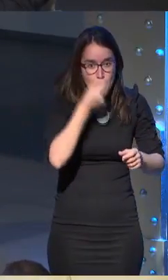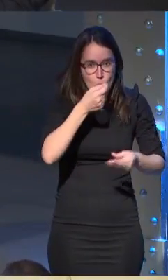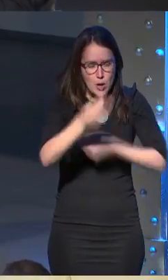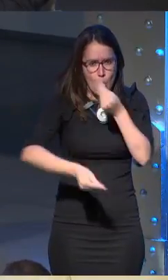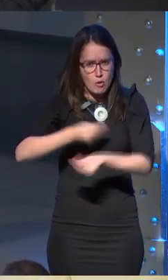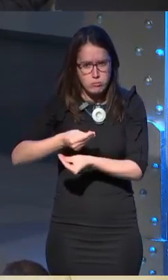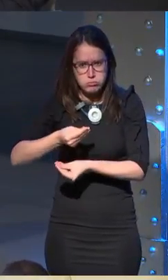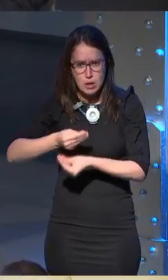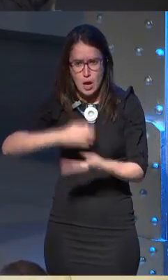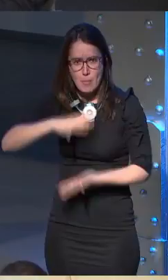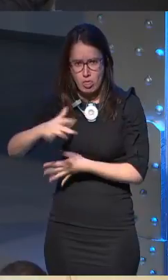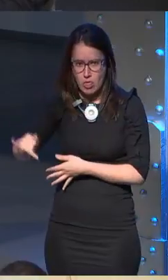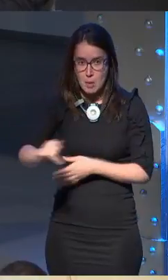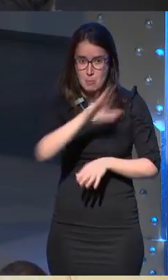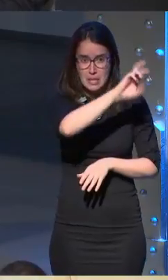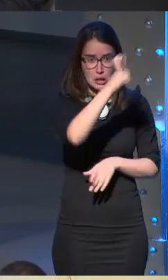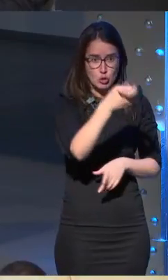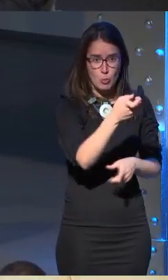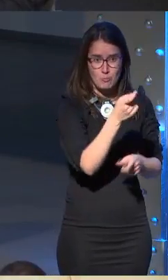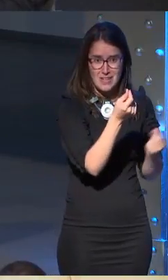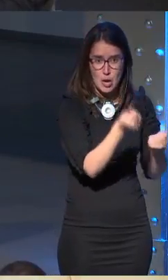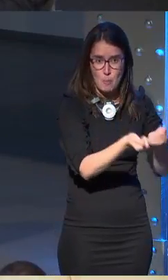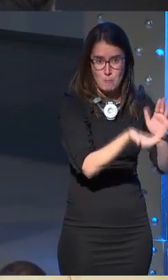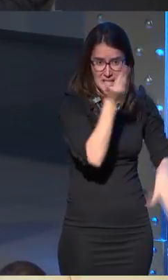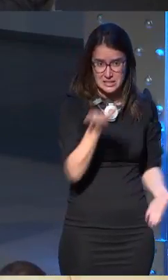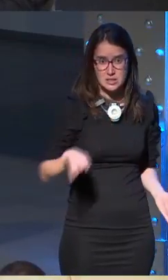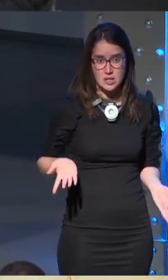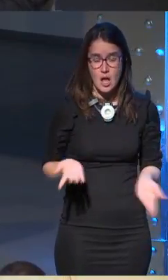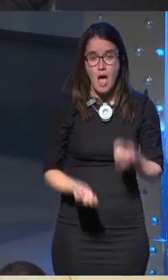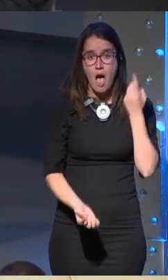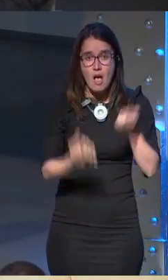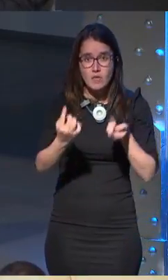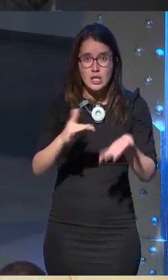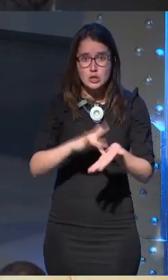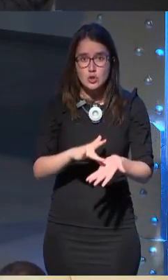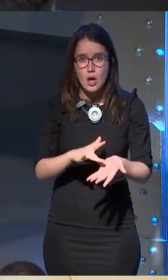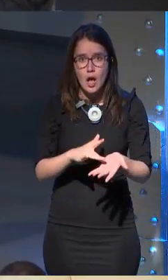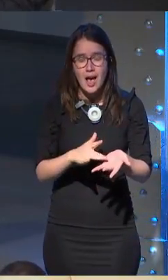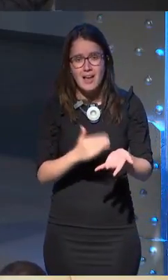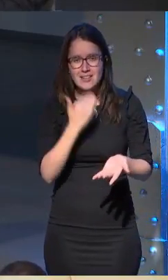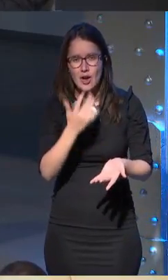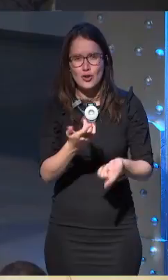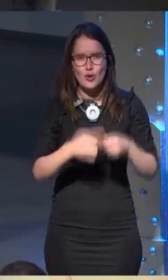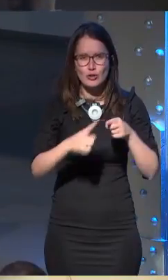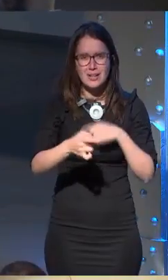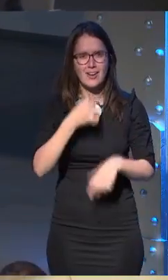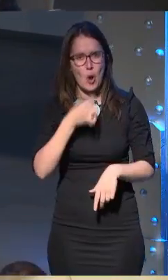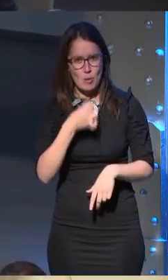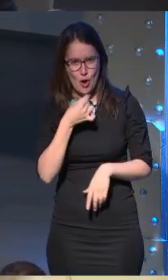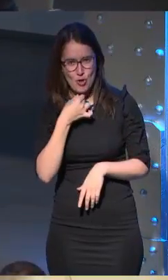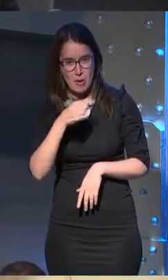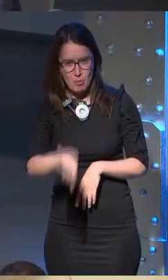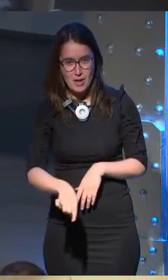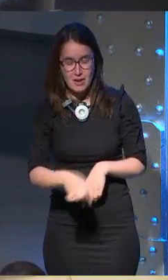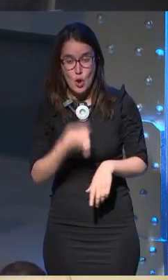do. And sometimes there's a little humor involved with doing it that way too. I talk about it in the